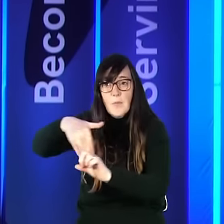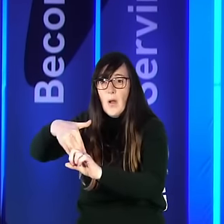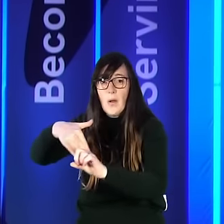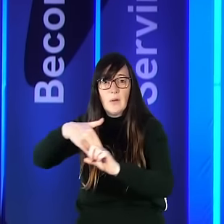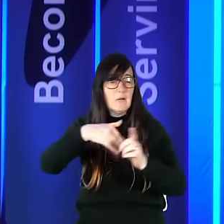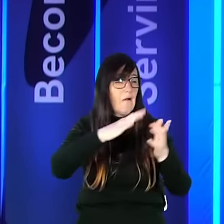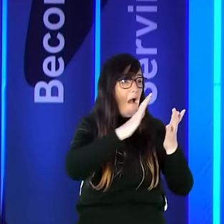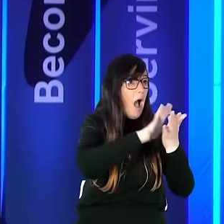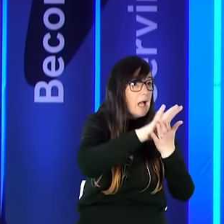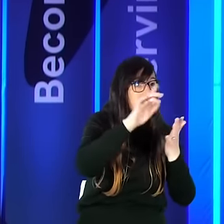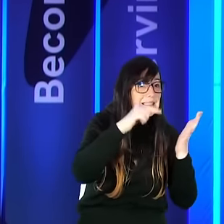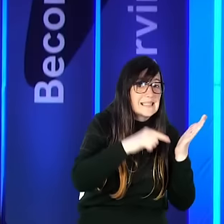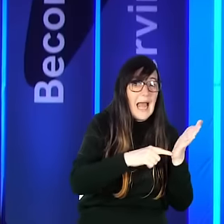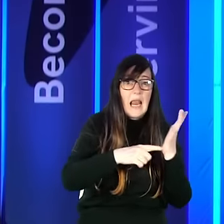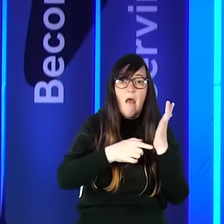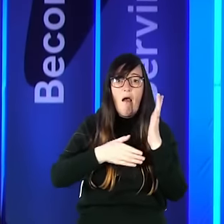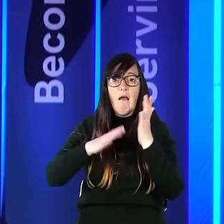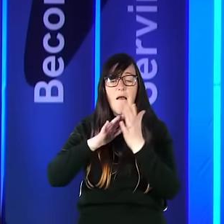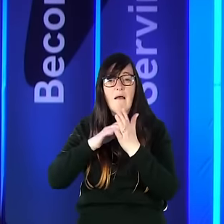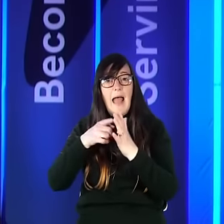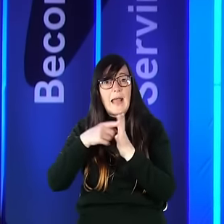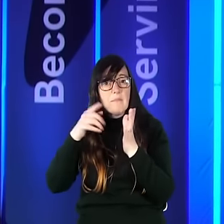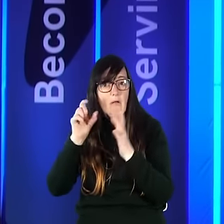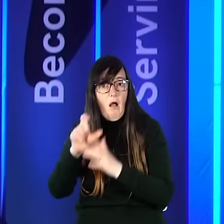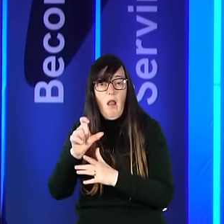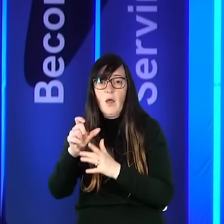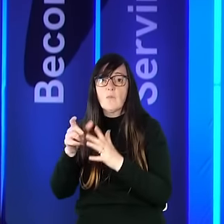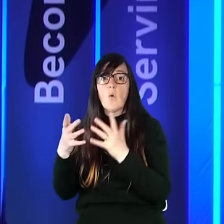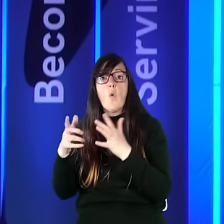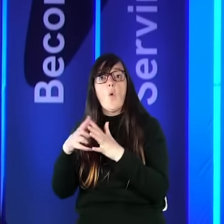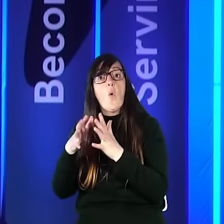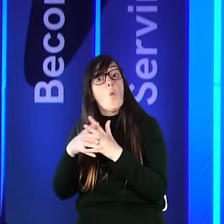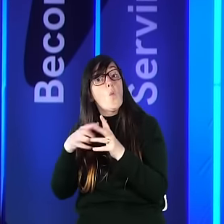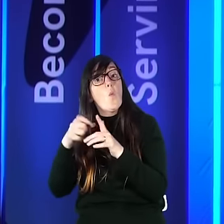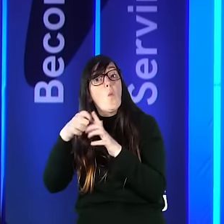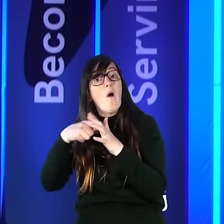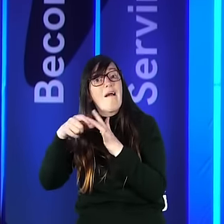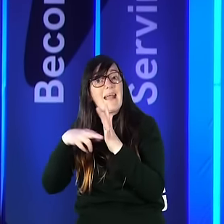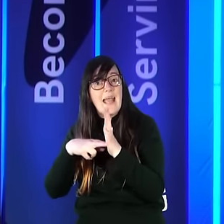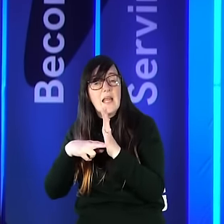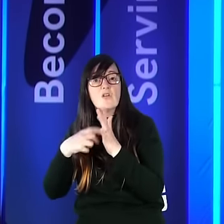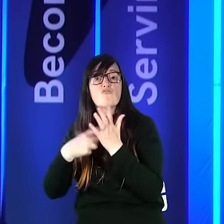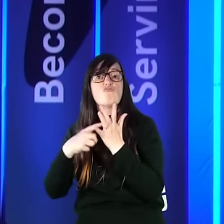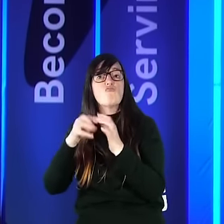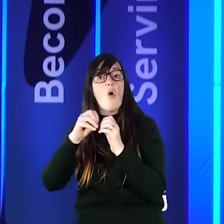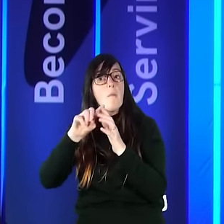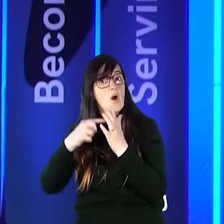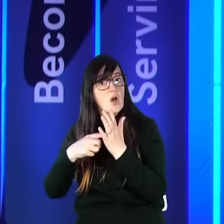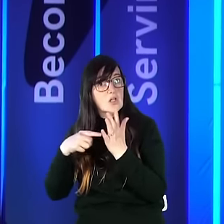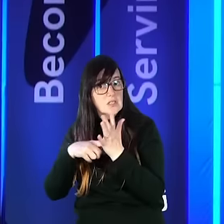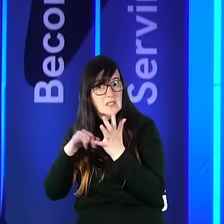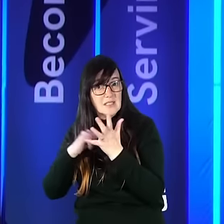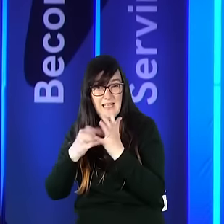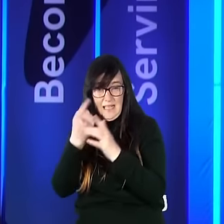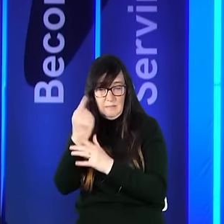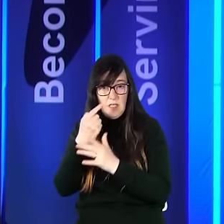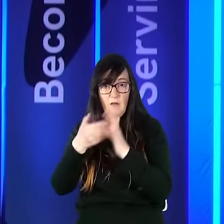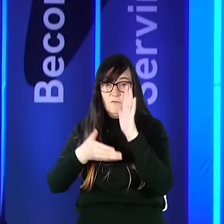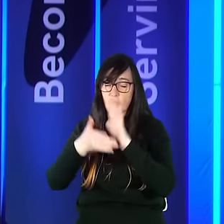Amy Carmichael and Wadkin Roberts, the Welshman who brought the gospel to Manipur in North